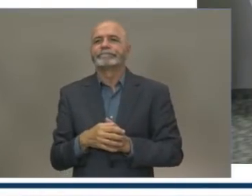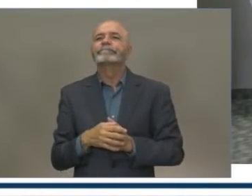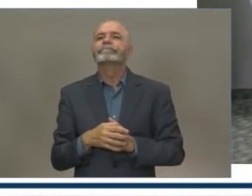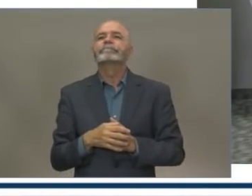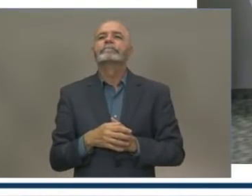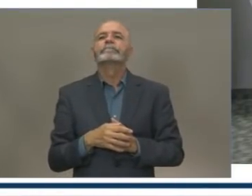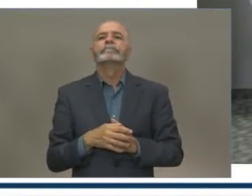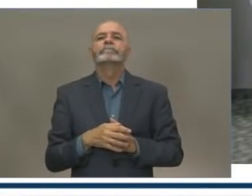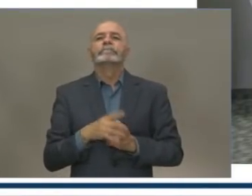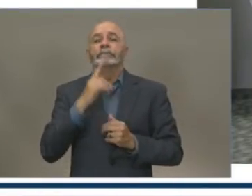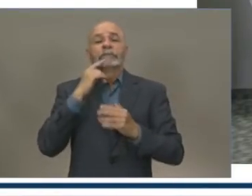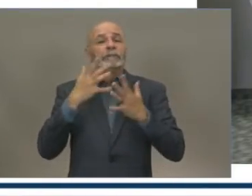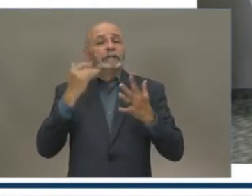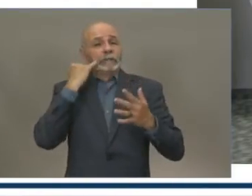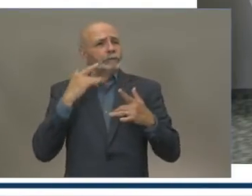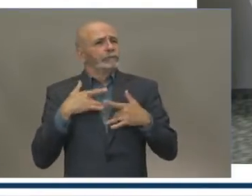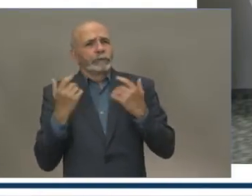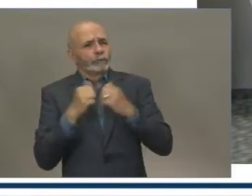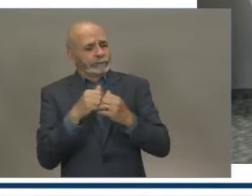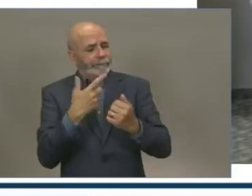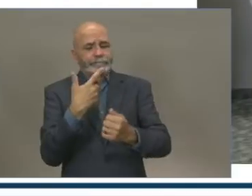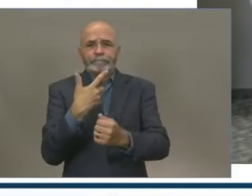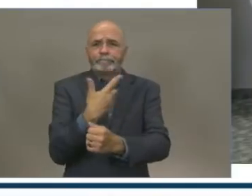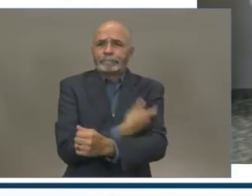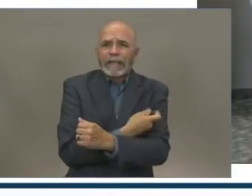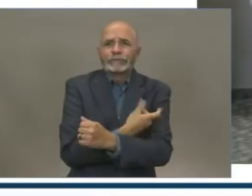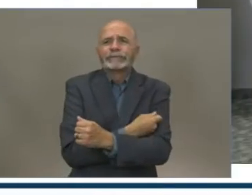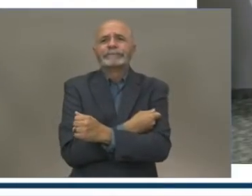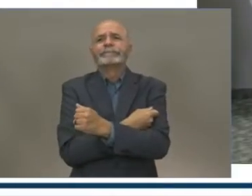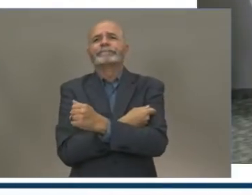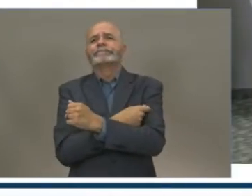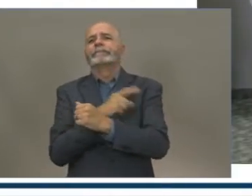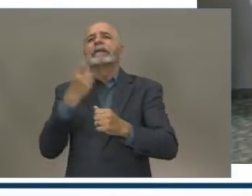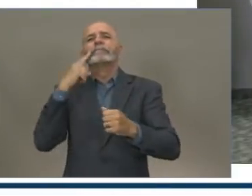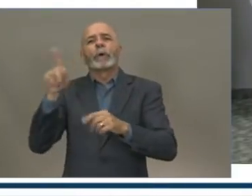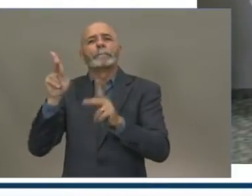ensuring vaccination status from public sector workers and healthcare workers?